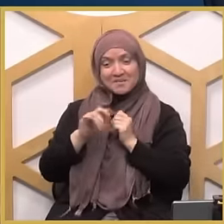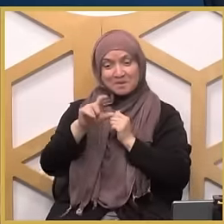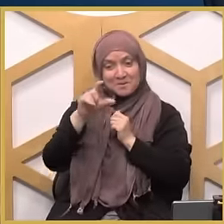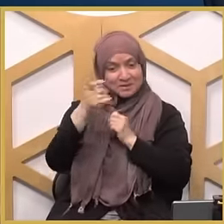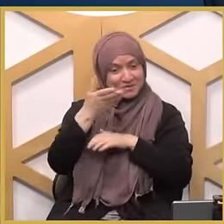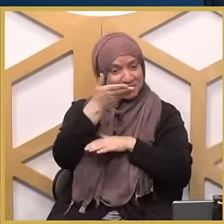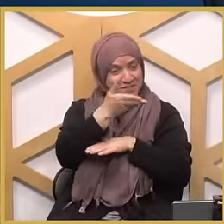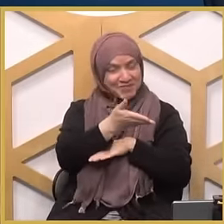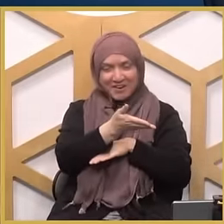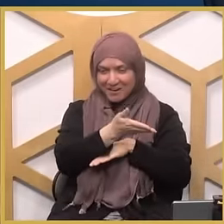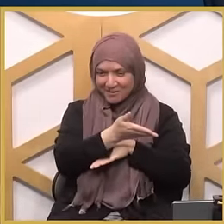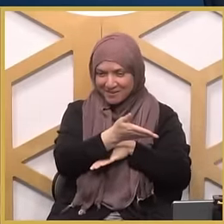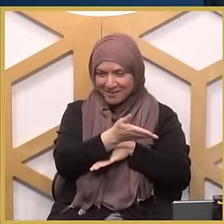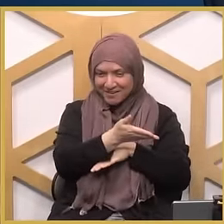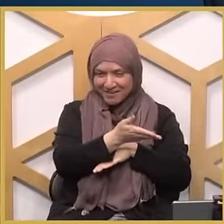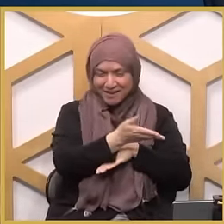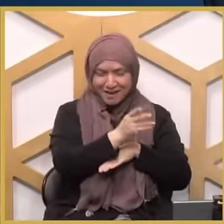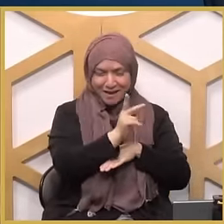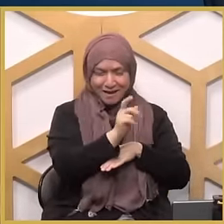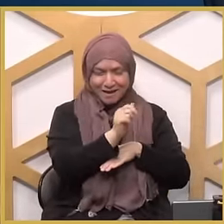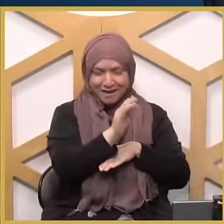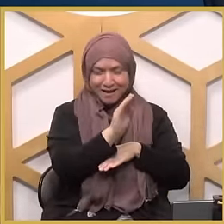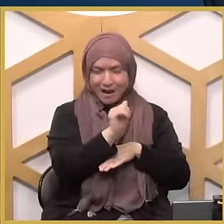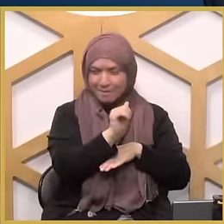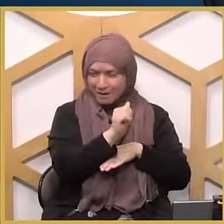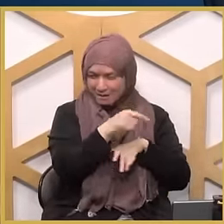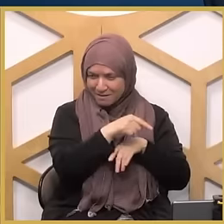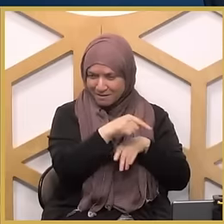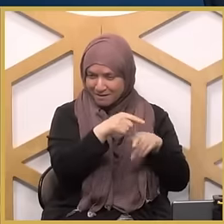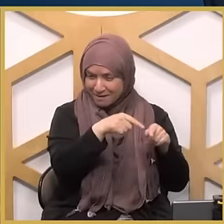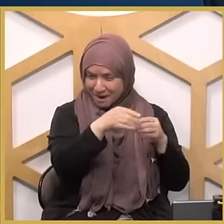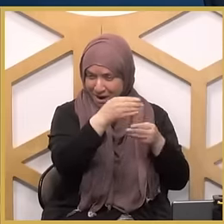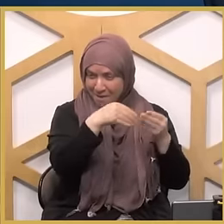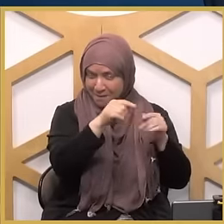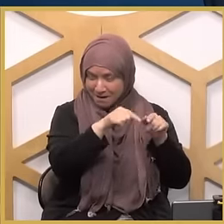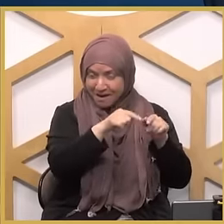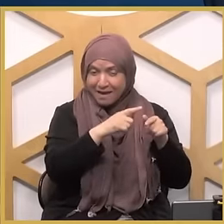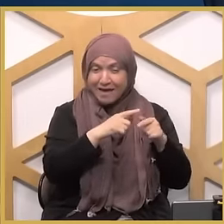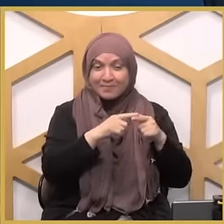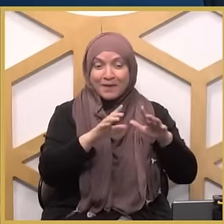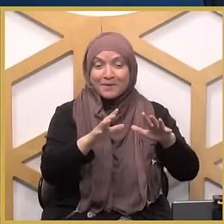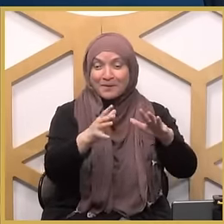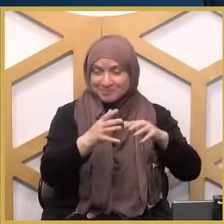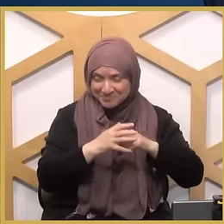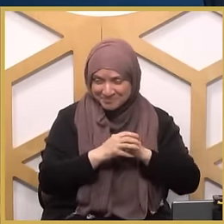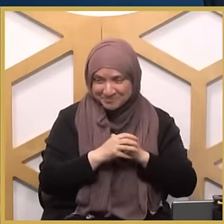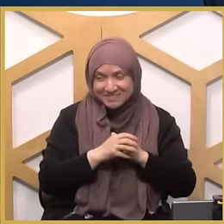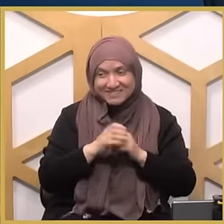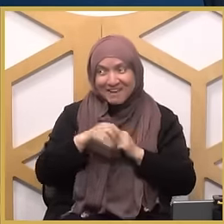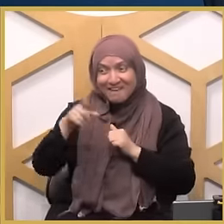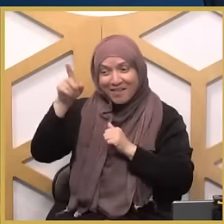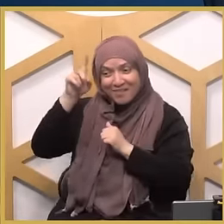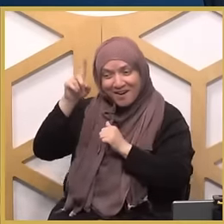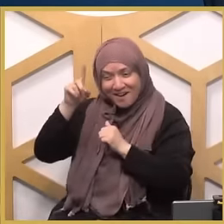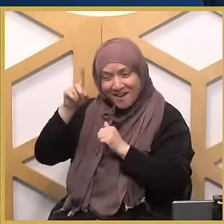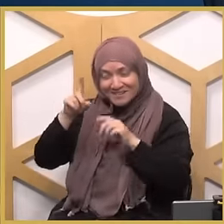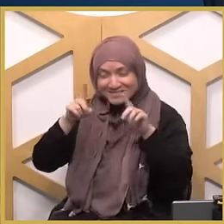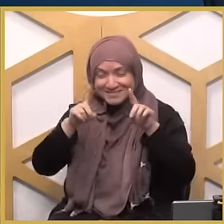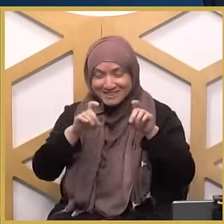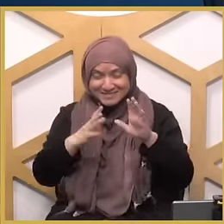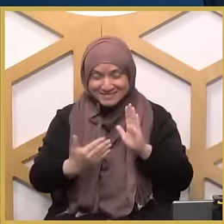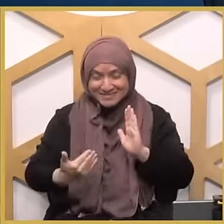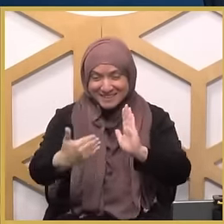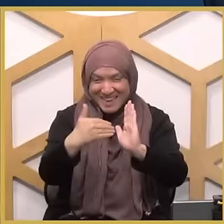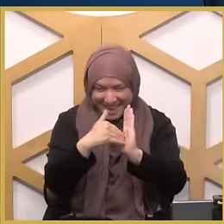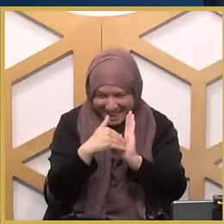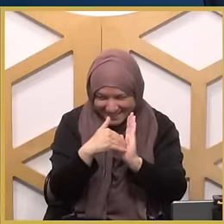Qala ya abati, father, if this is from Allah, do it. You'll find me a patient one, inshallah ta'ala. Look, what kind of household is this, ya